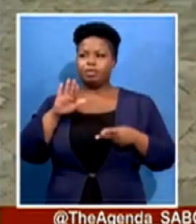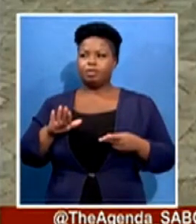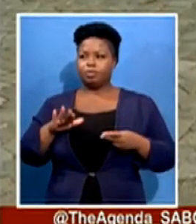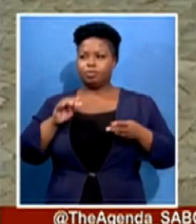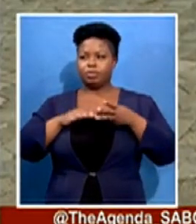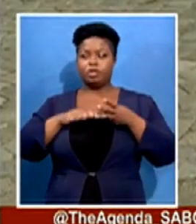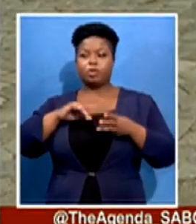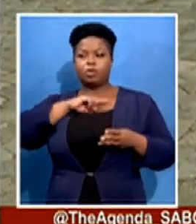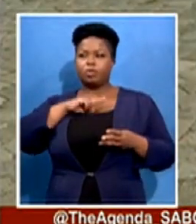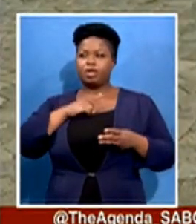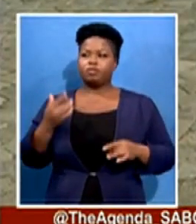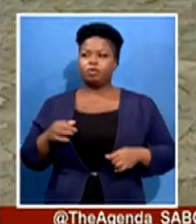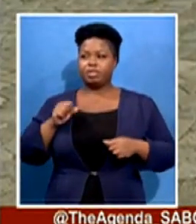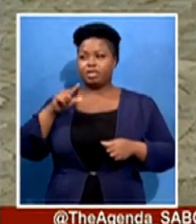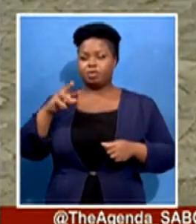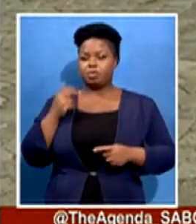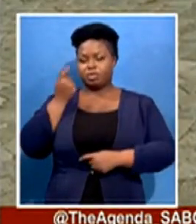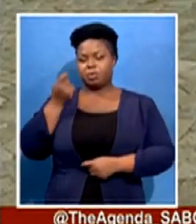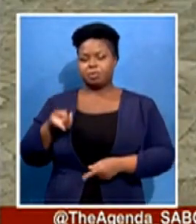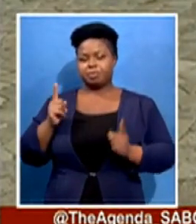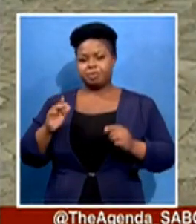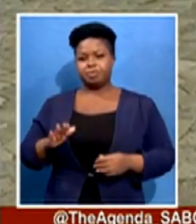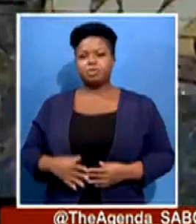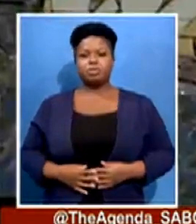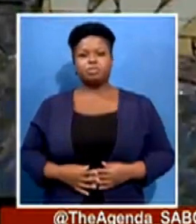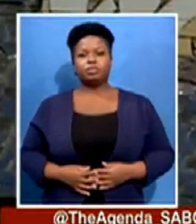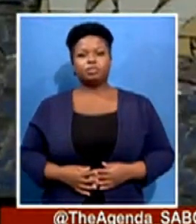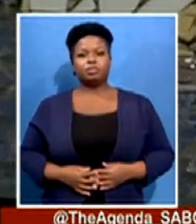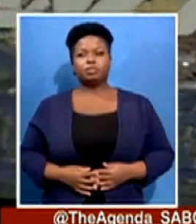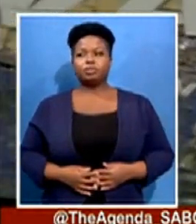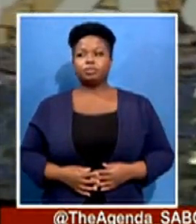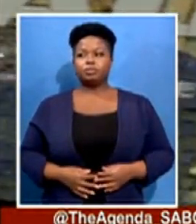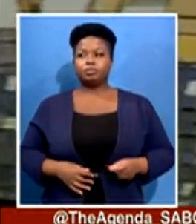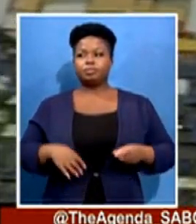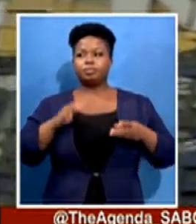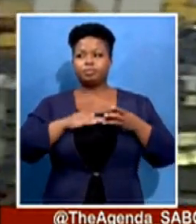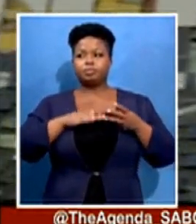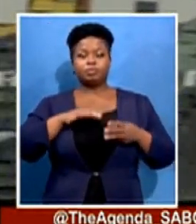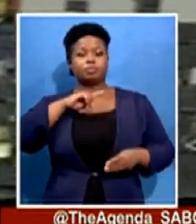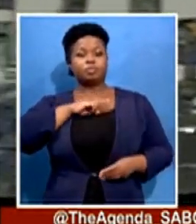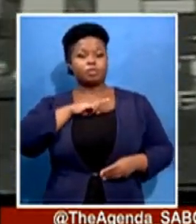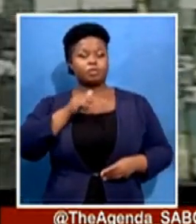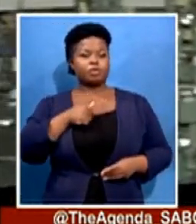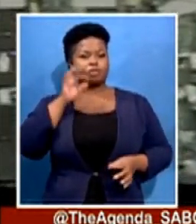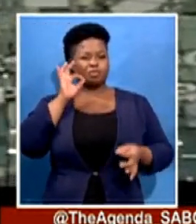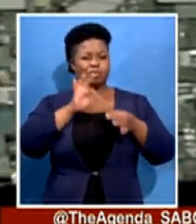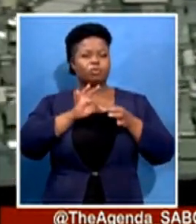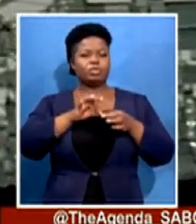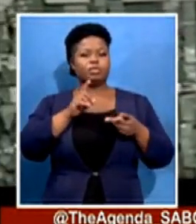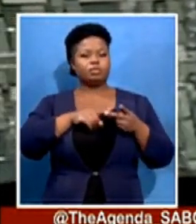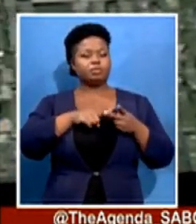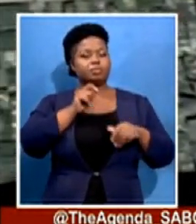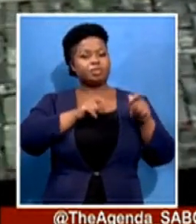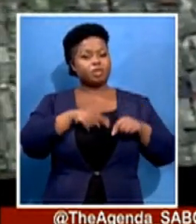there. The mosaic benches, which depict specific streets from which people were evicted, were unveiled by some of the former